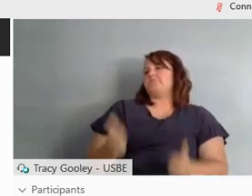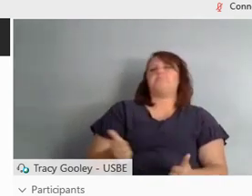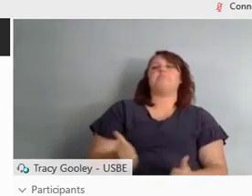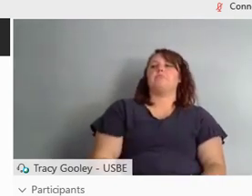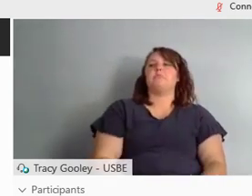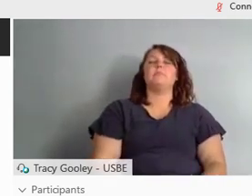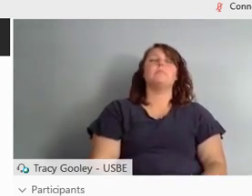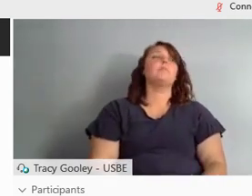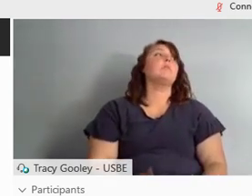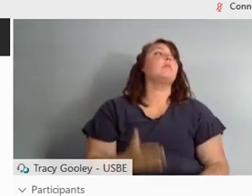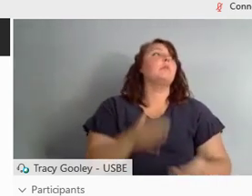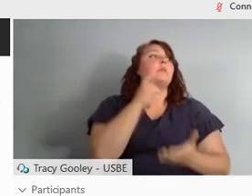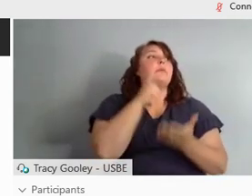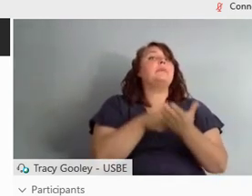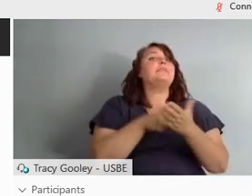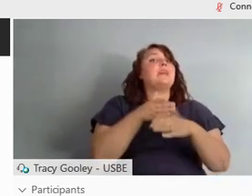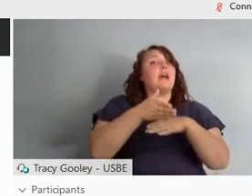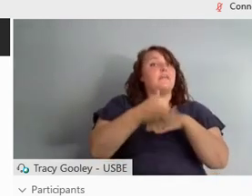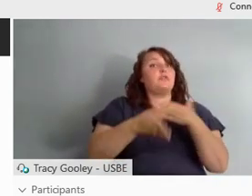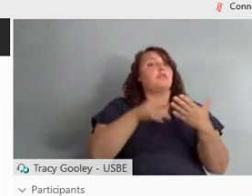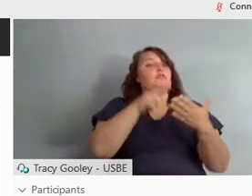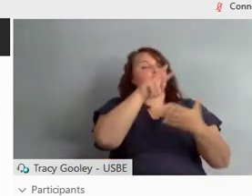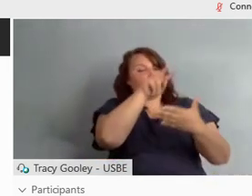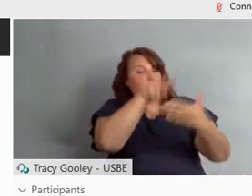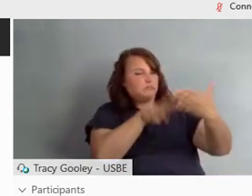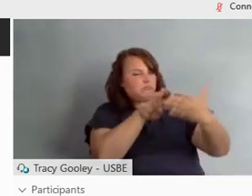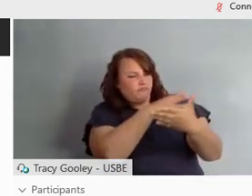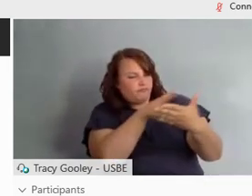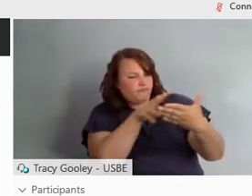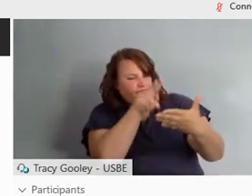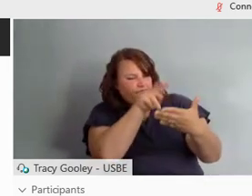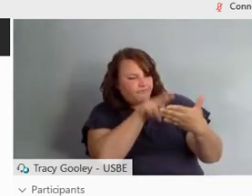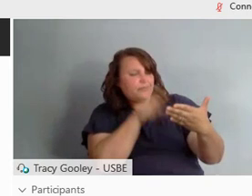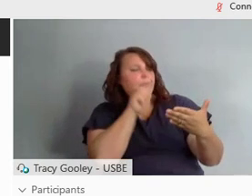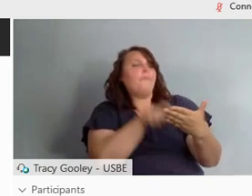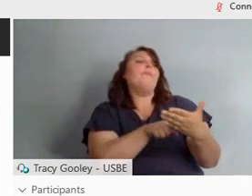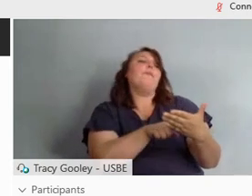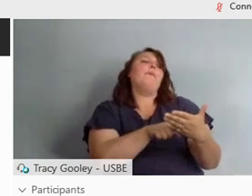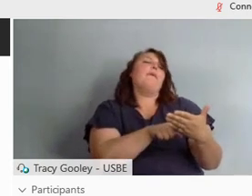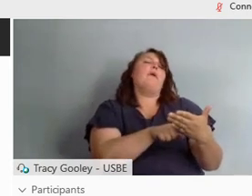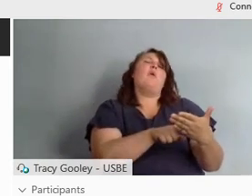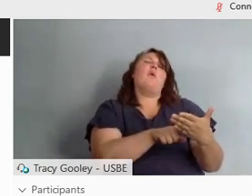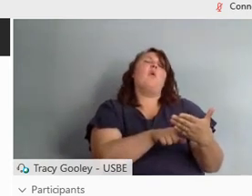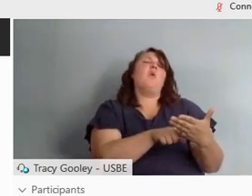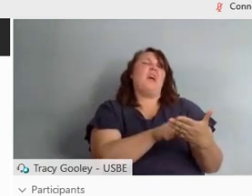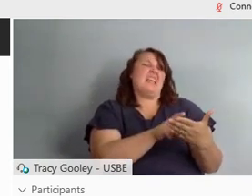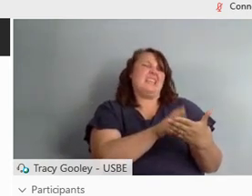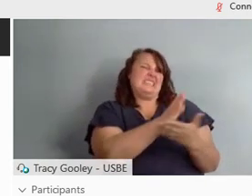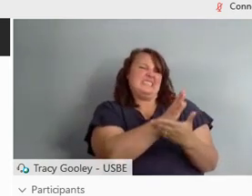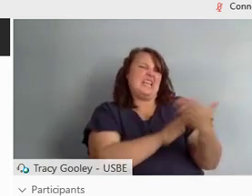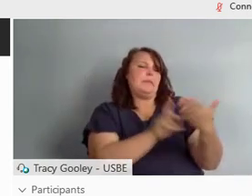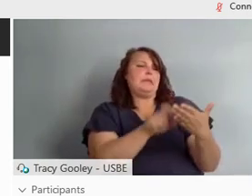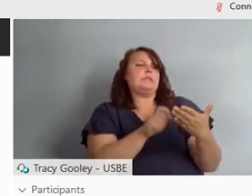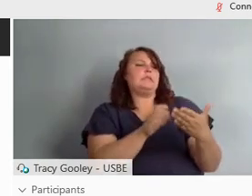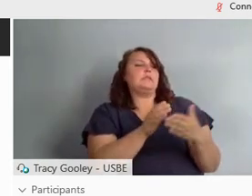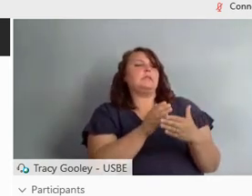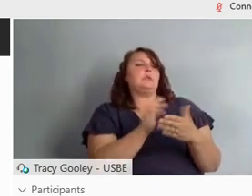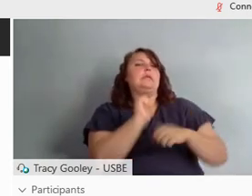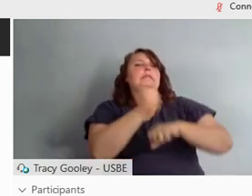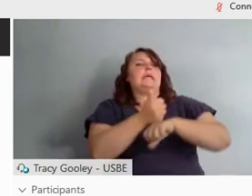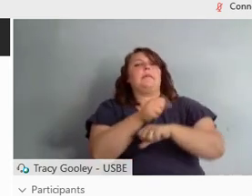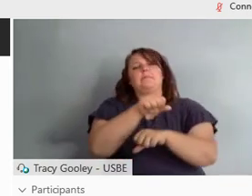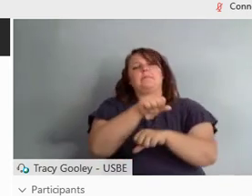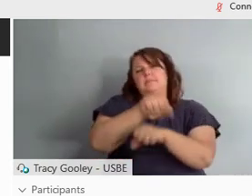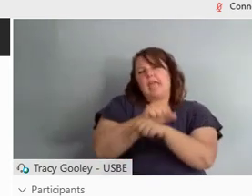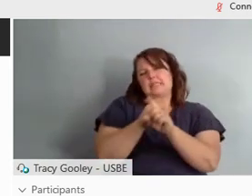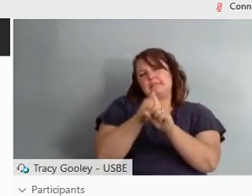And you may find when you go through this rubric and you look at some of these skills, you may find that you do need to kind of pre-set up some tasks,